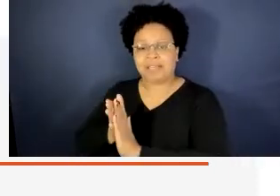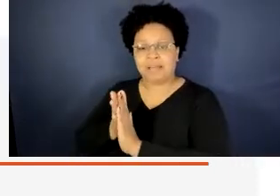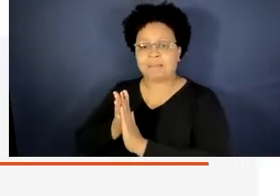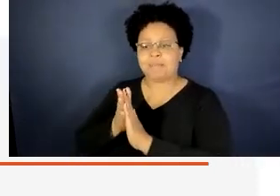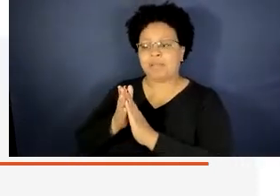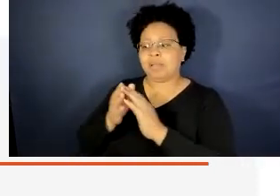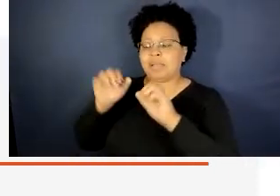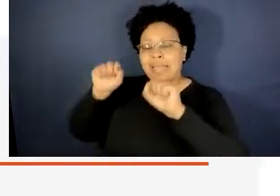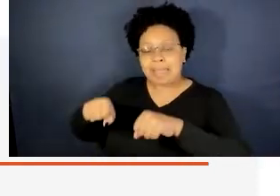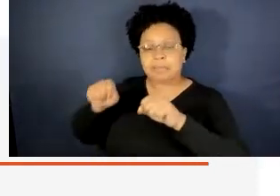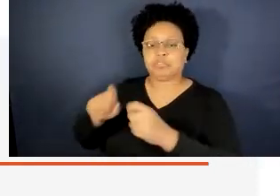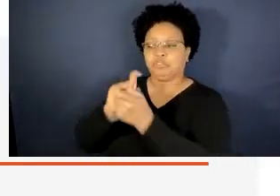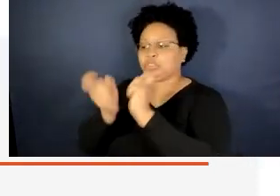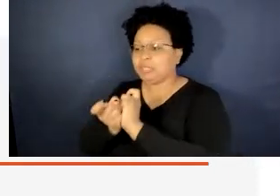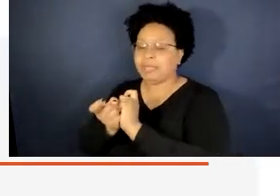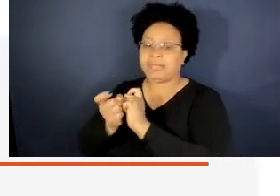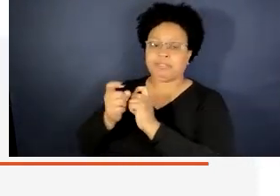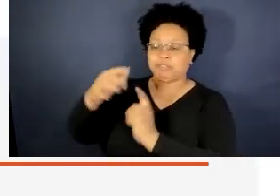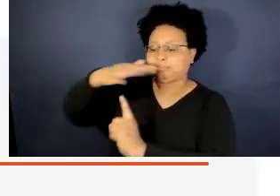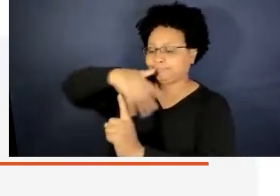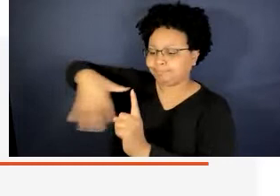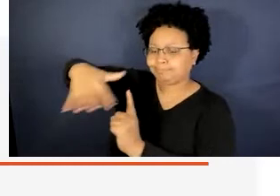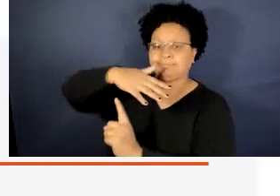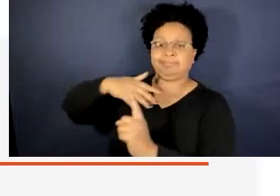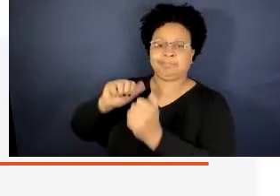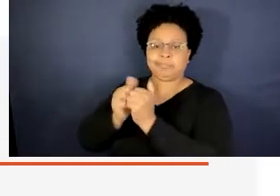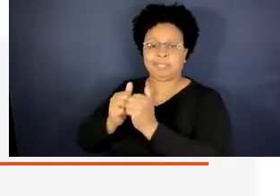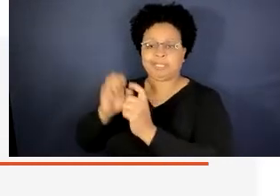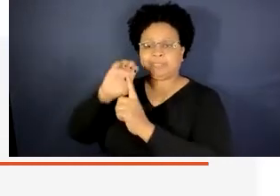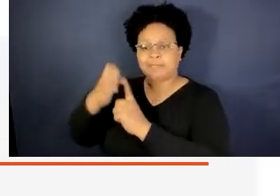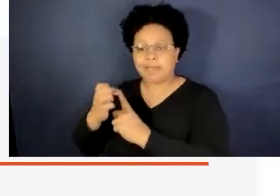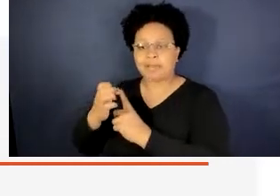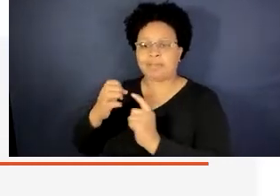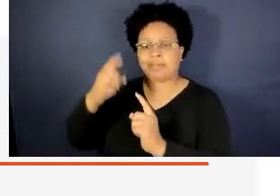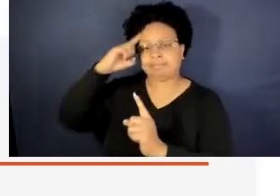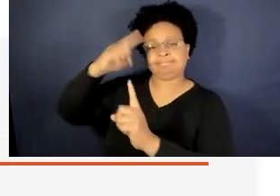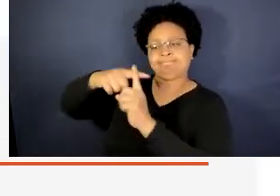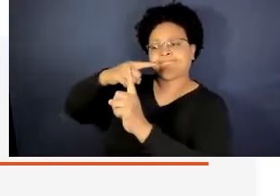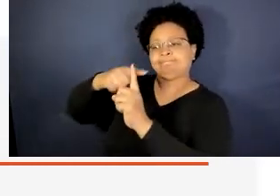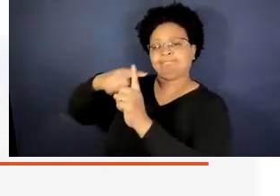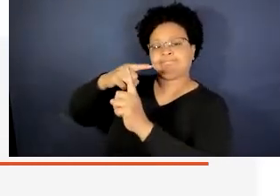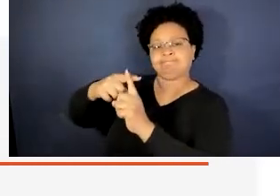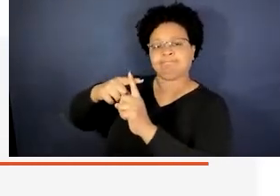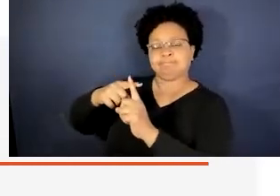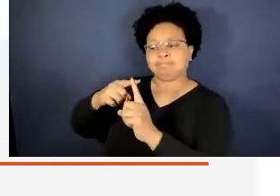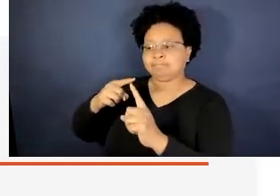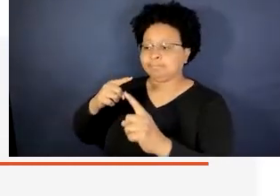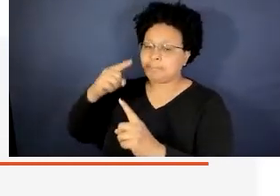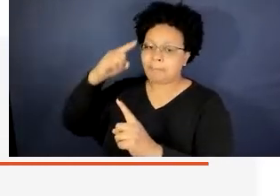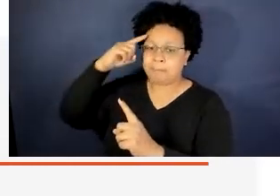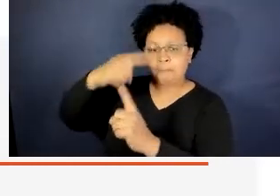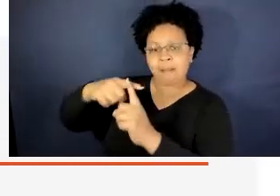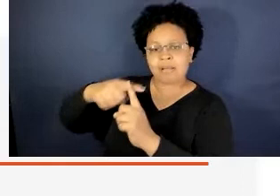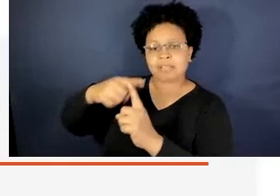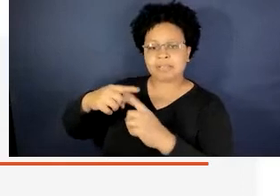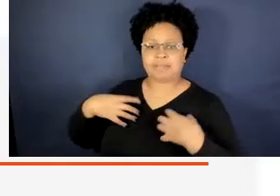your surrounding, change your environment, and maintain positive energy and positive healing in your life. This is Dr. Holt.